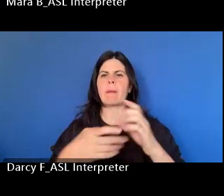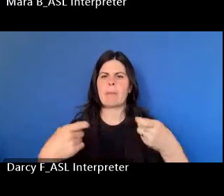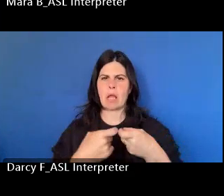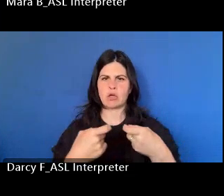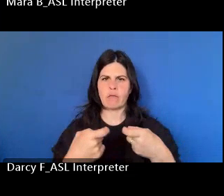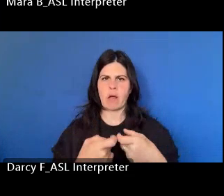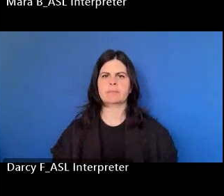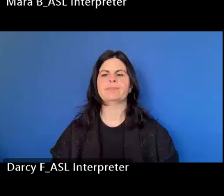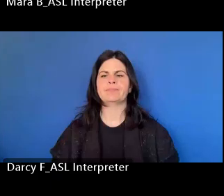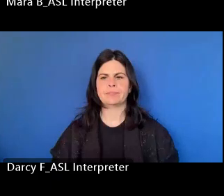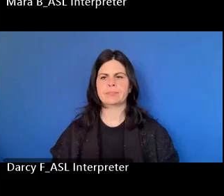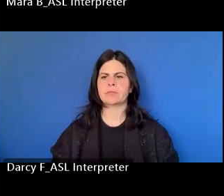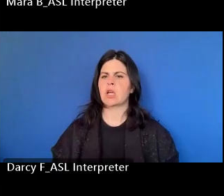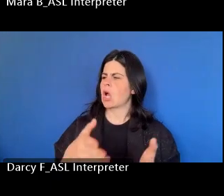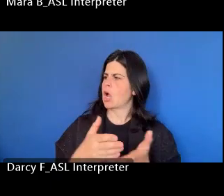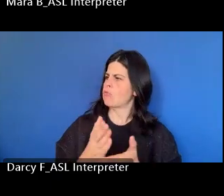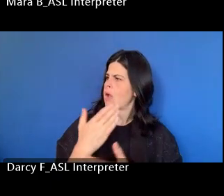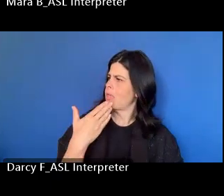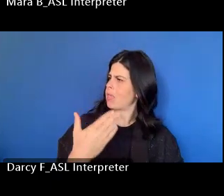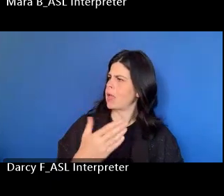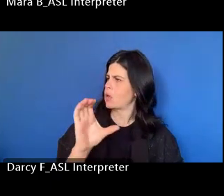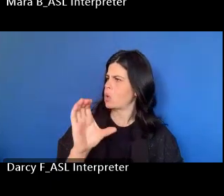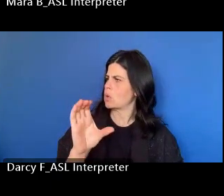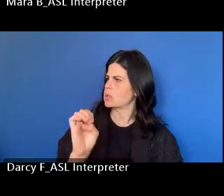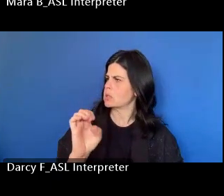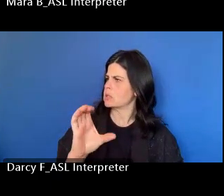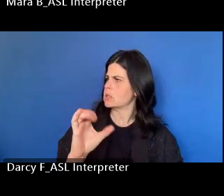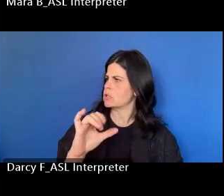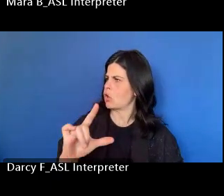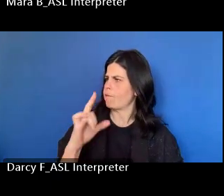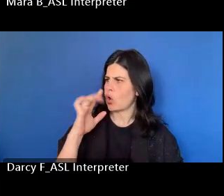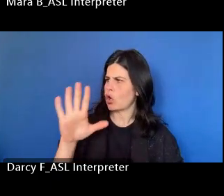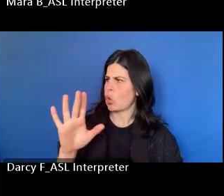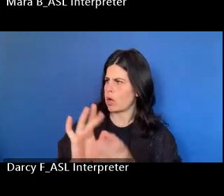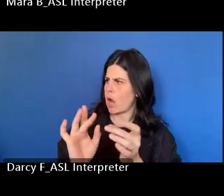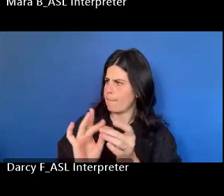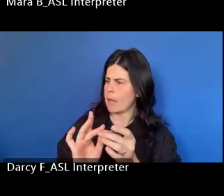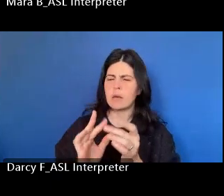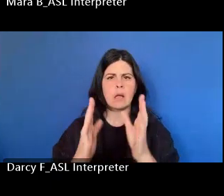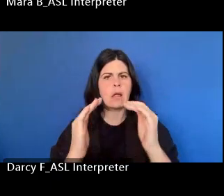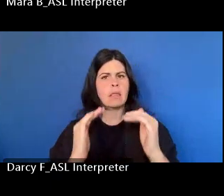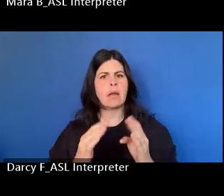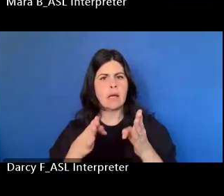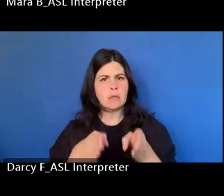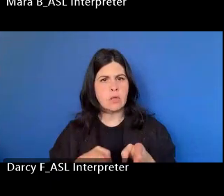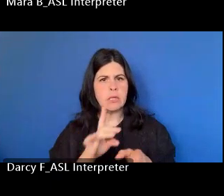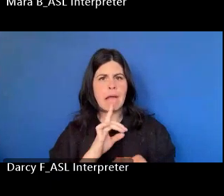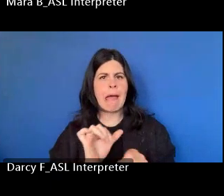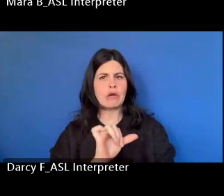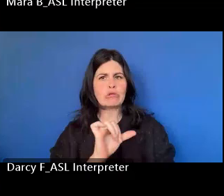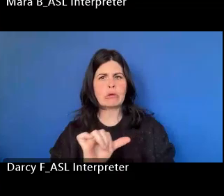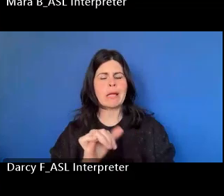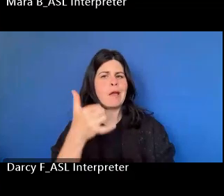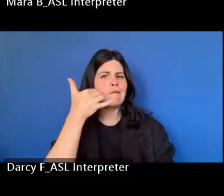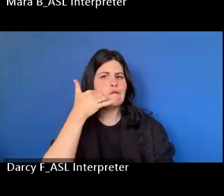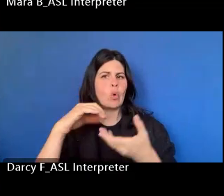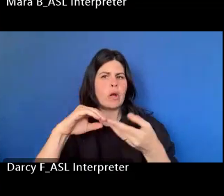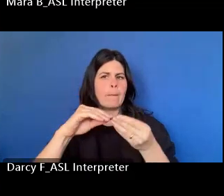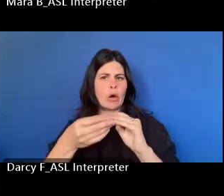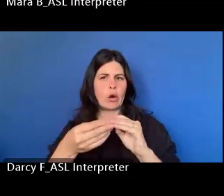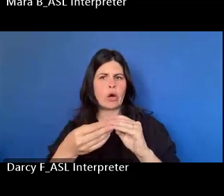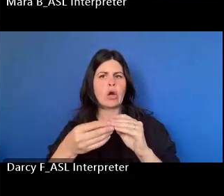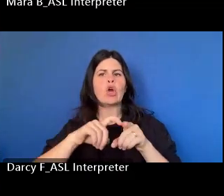All right, thank you, Cecil, for your comment. All right, the next person we have is actually a phone number. It's not somebody calling